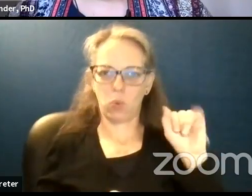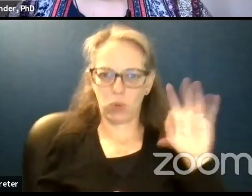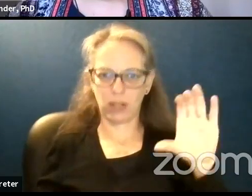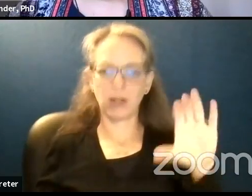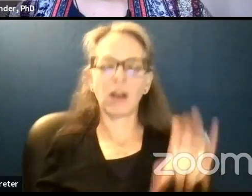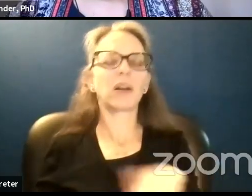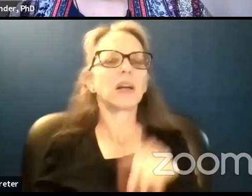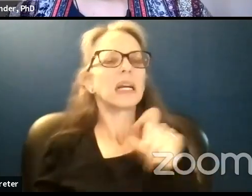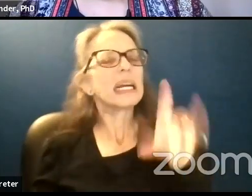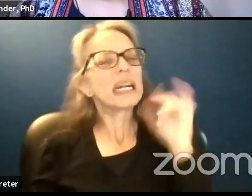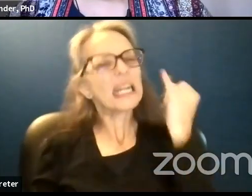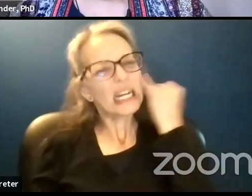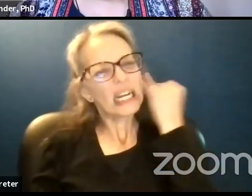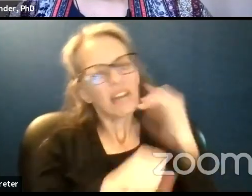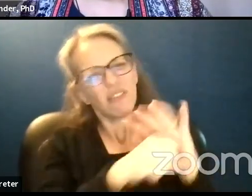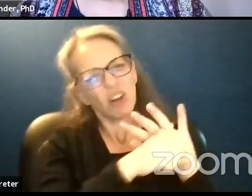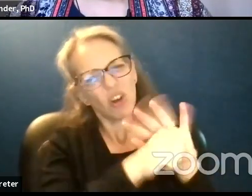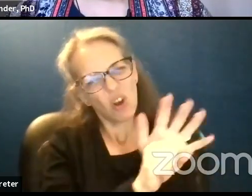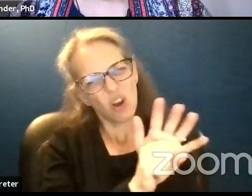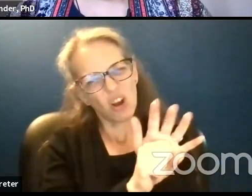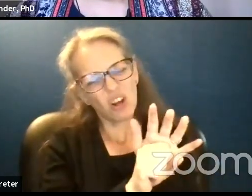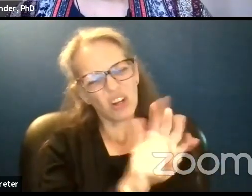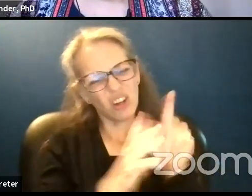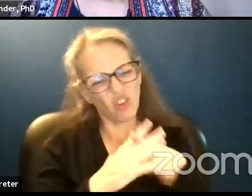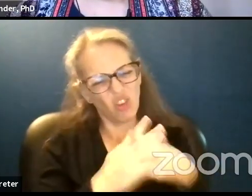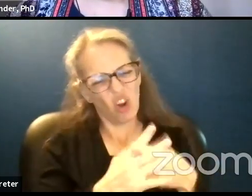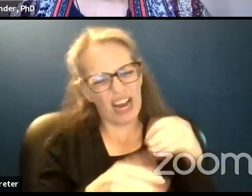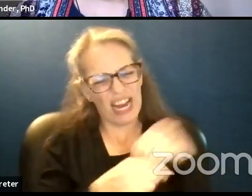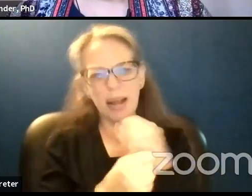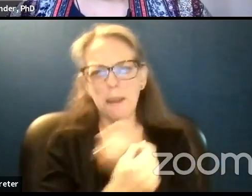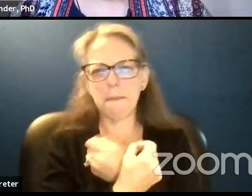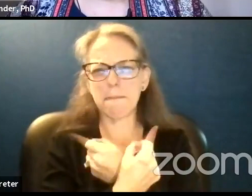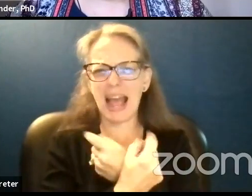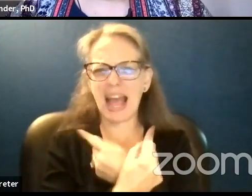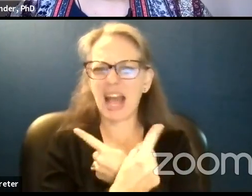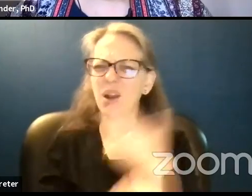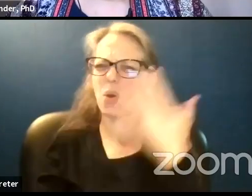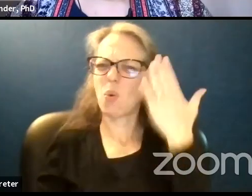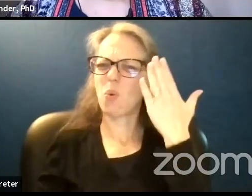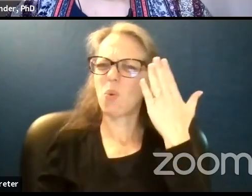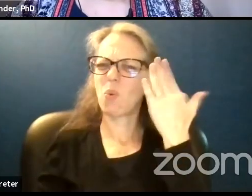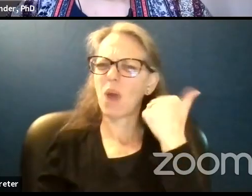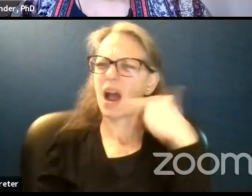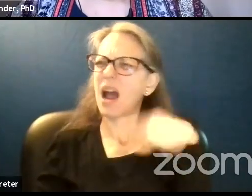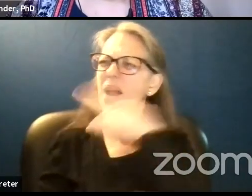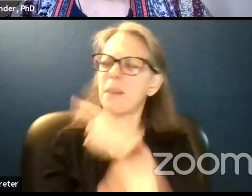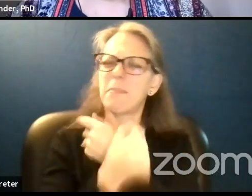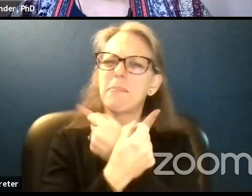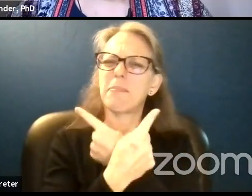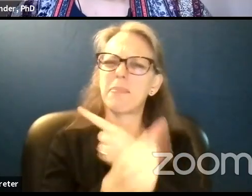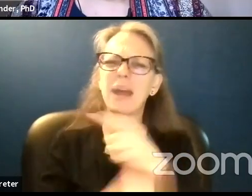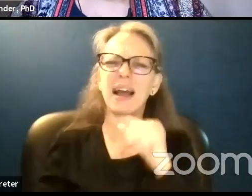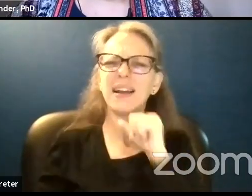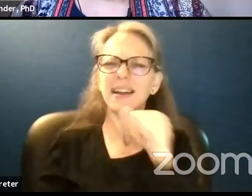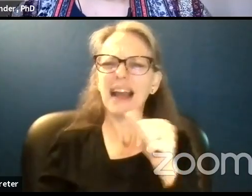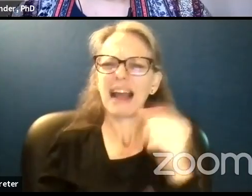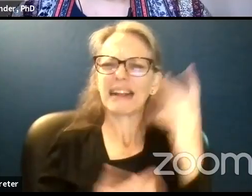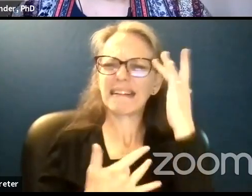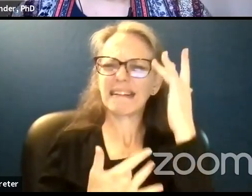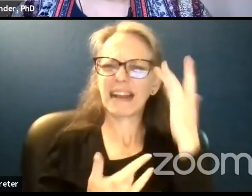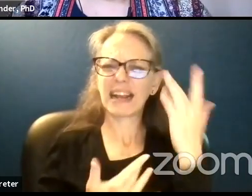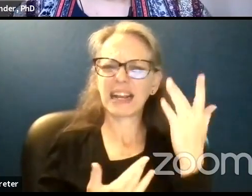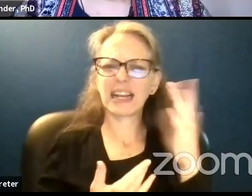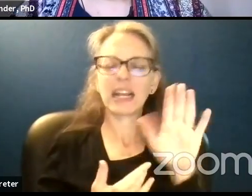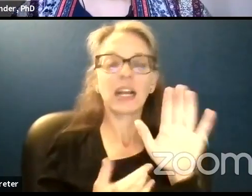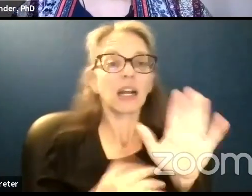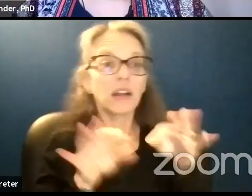the coronavirus began in a bat, why aren't the bats sick? And I want to just lead with a little detail here.